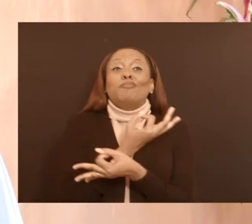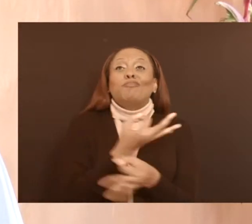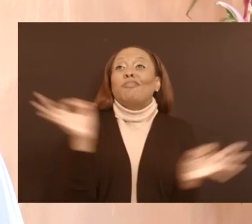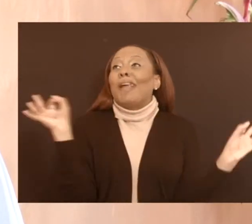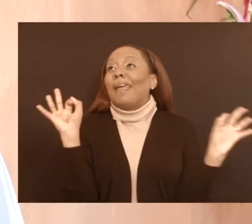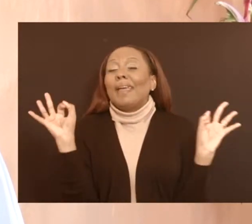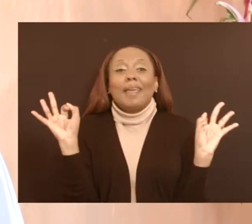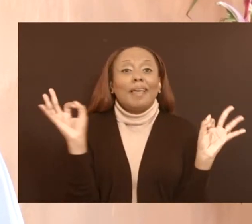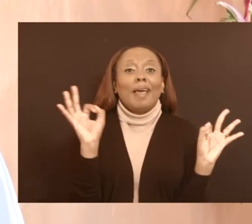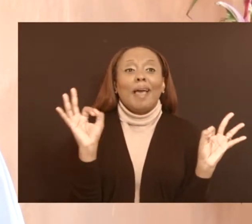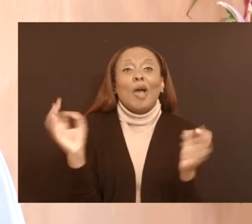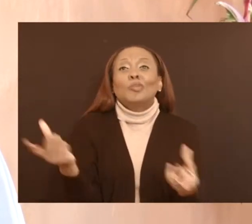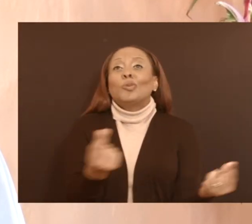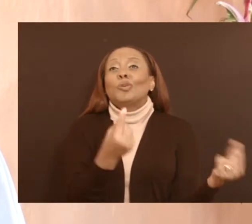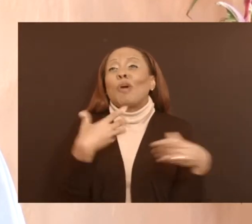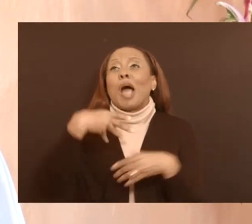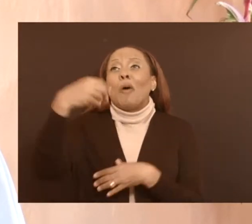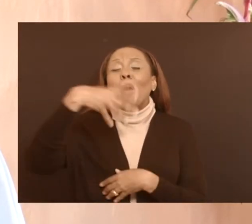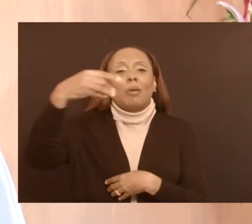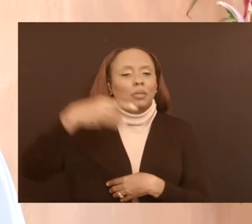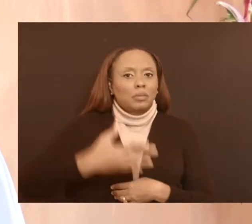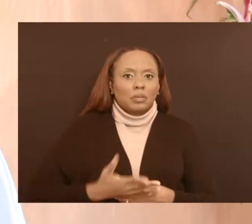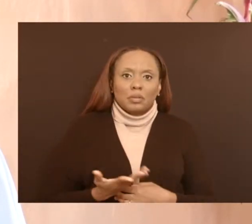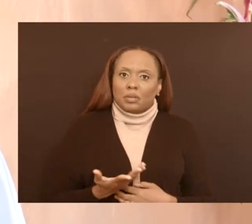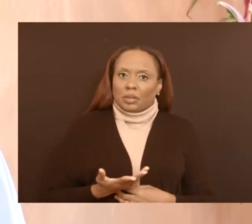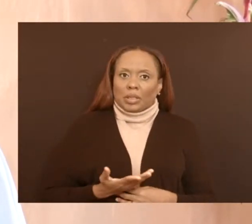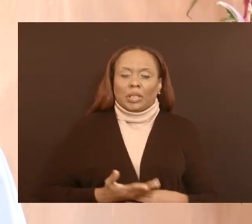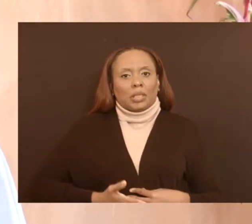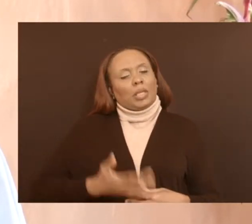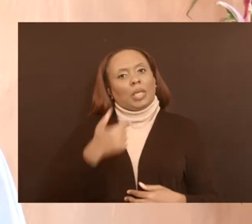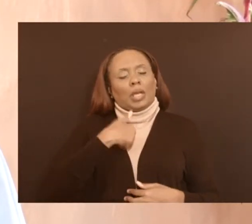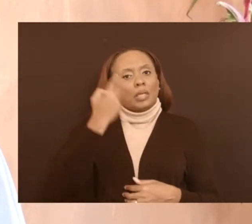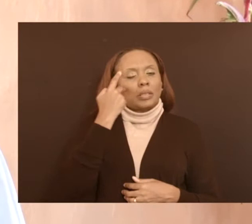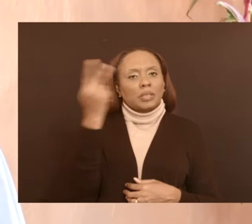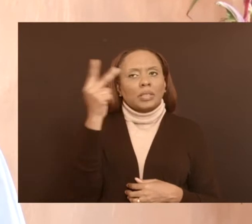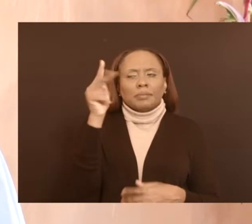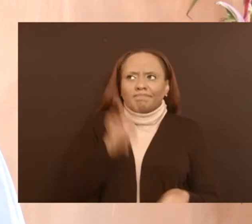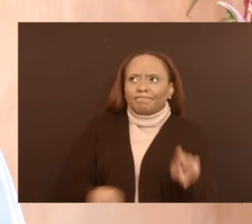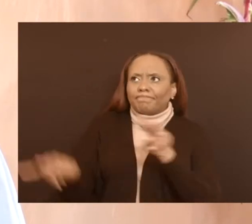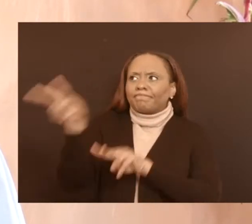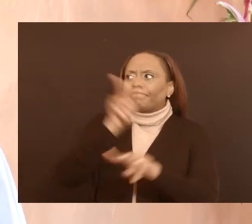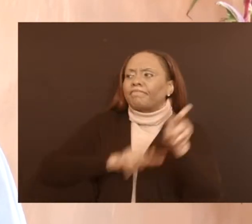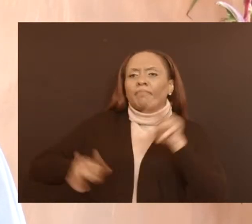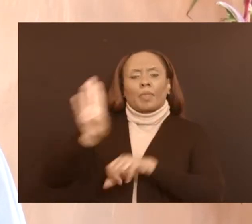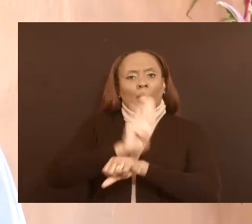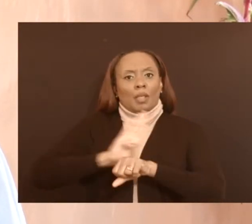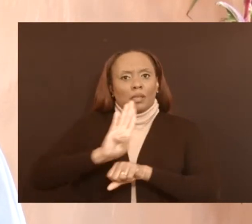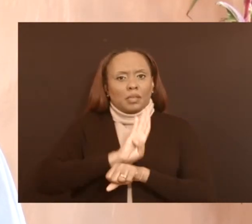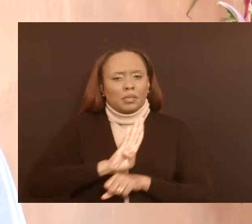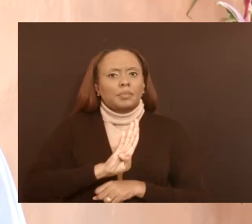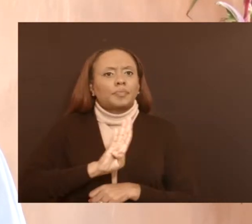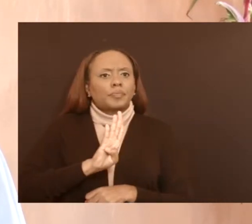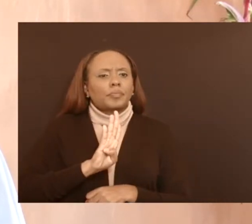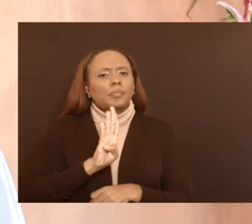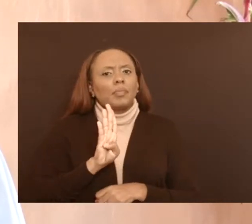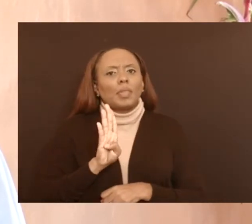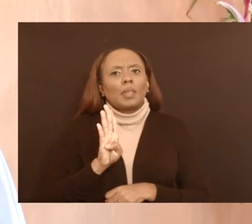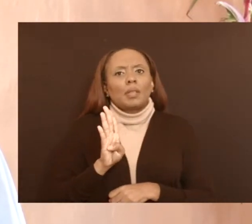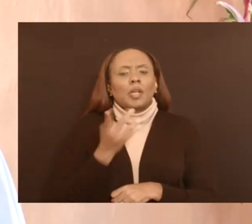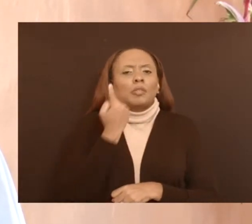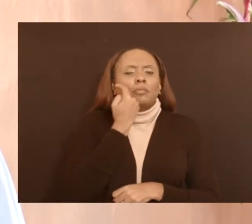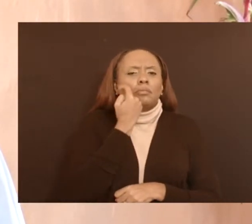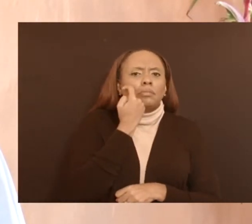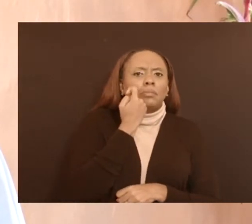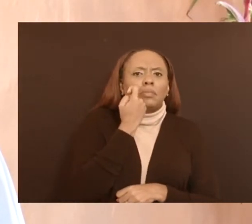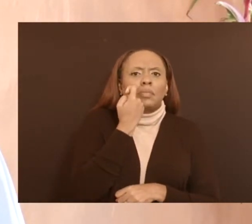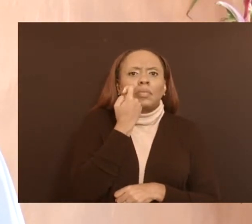signs across the country that suggest to me, and also the cases we've had